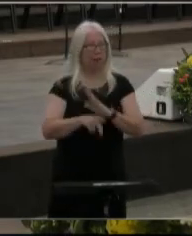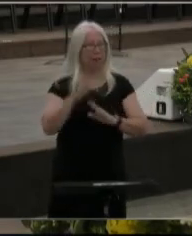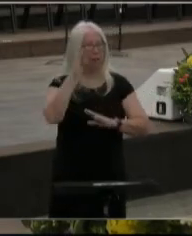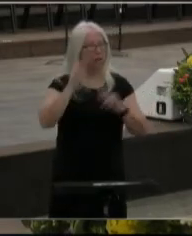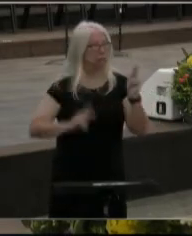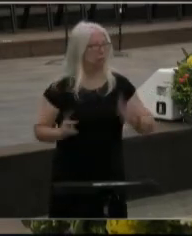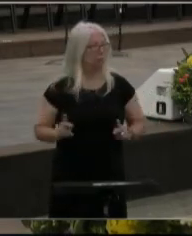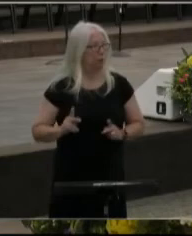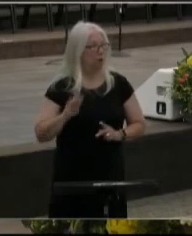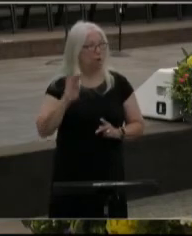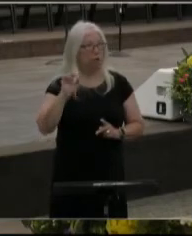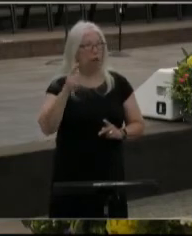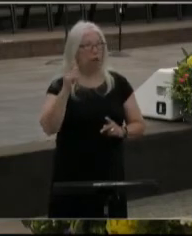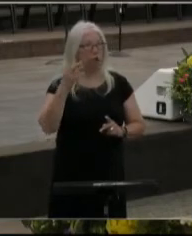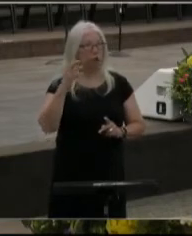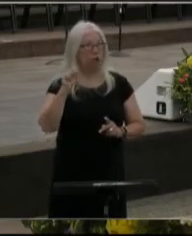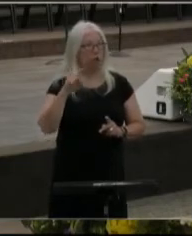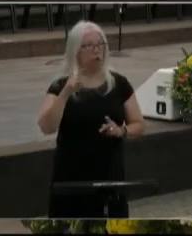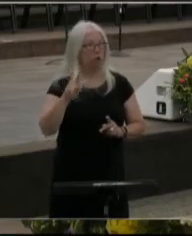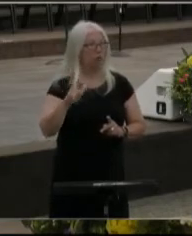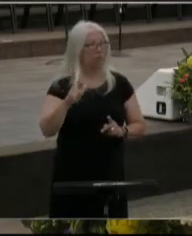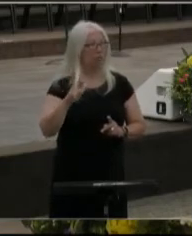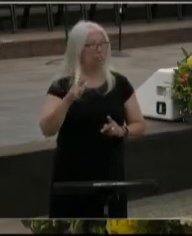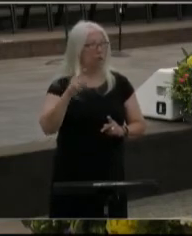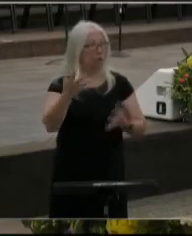people. Dollar General, how many of y'all ever went to Dollar General?